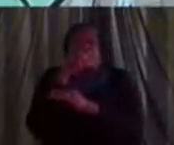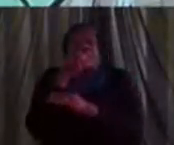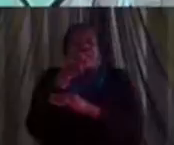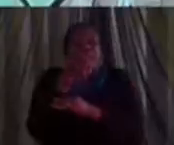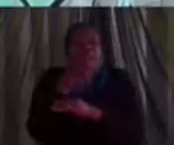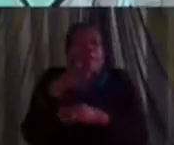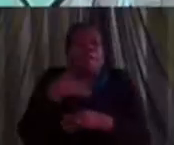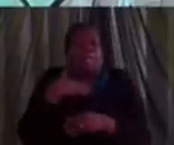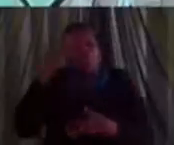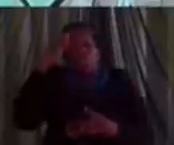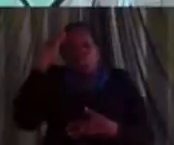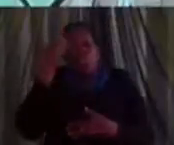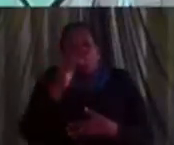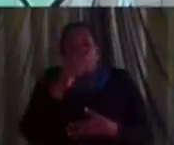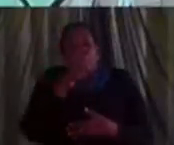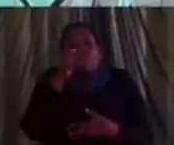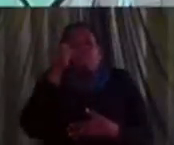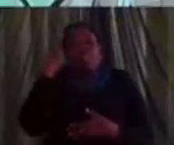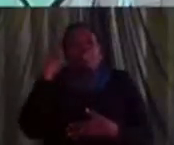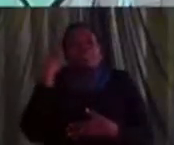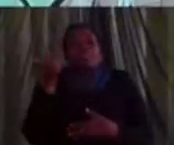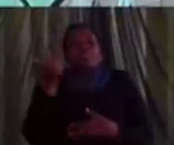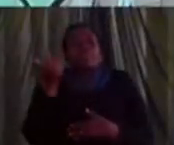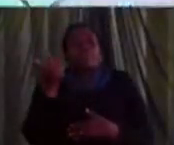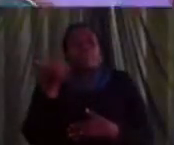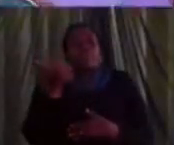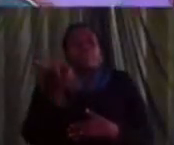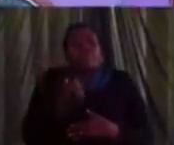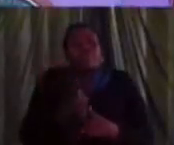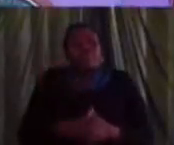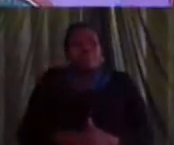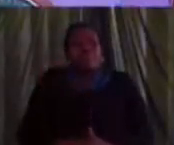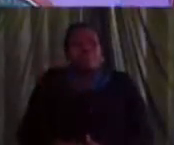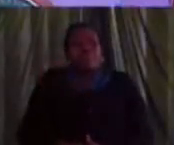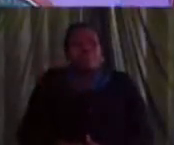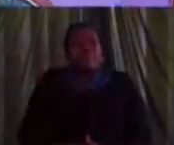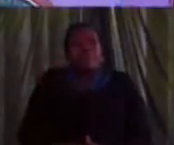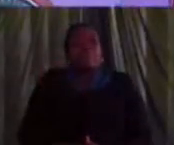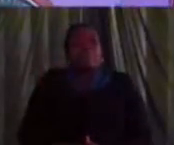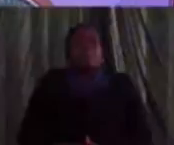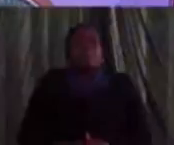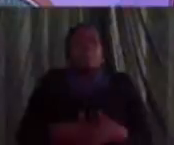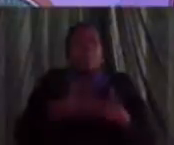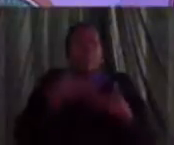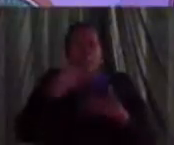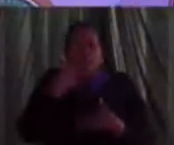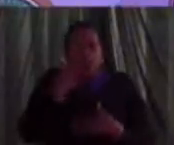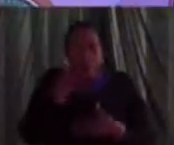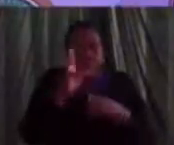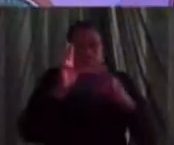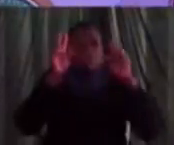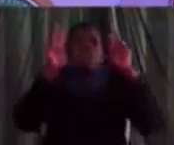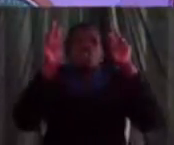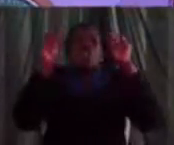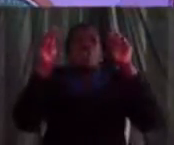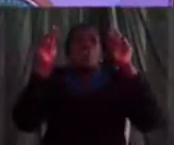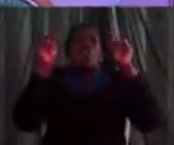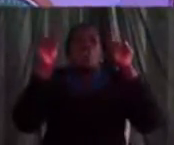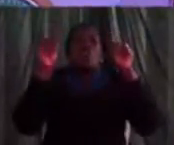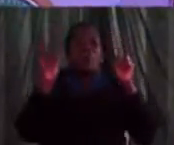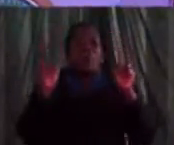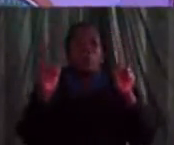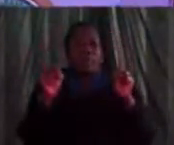if you're getting my question. No. You can relate to that. You have the liberty. It's